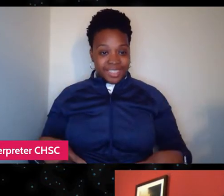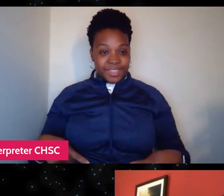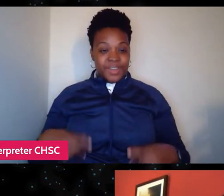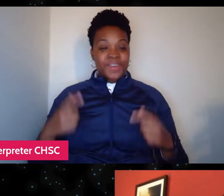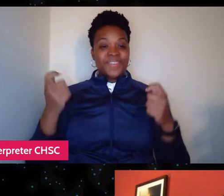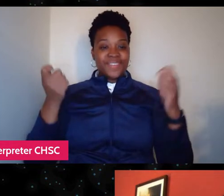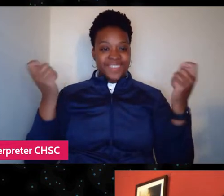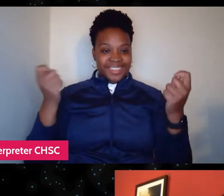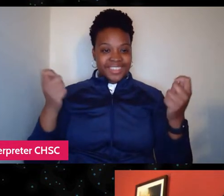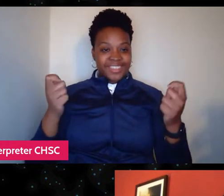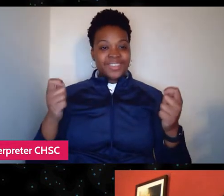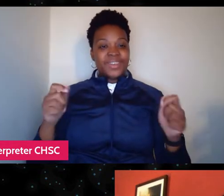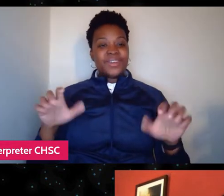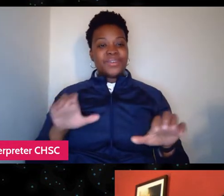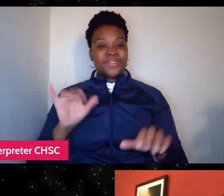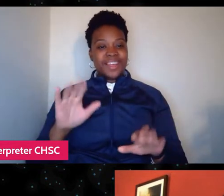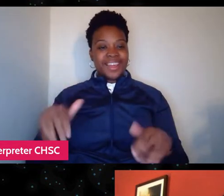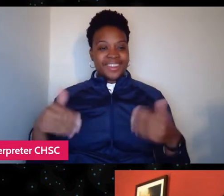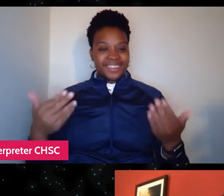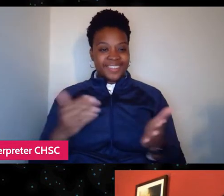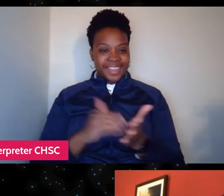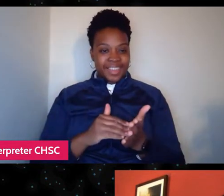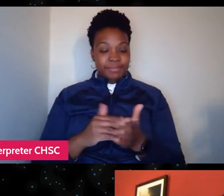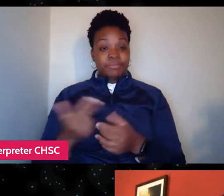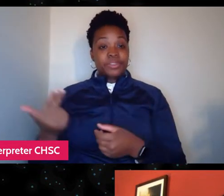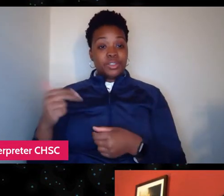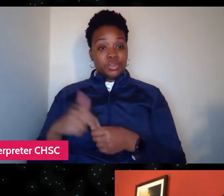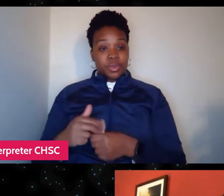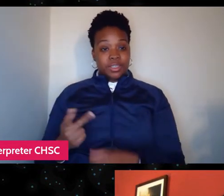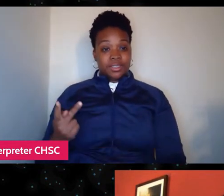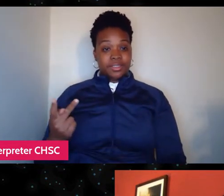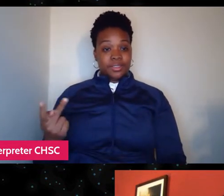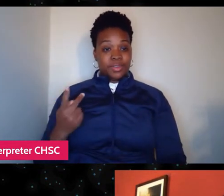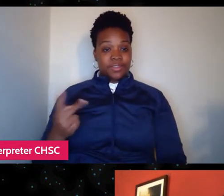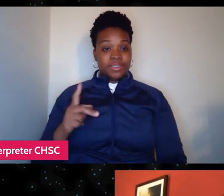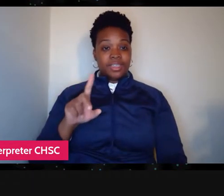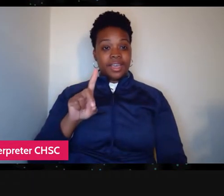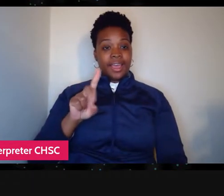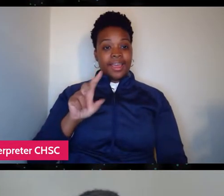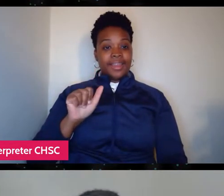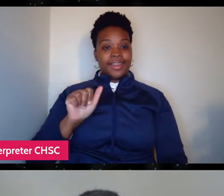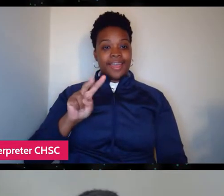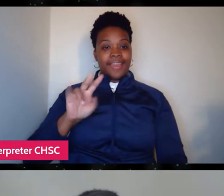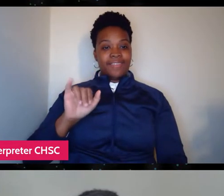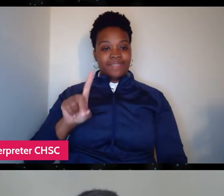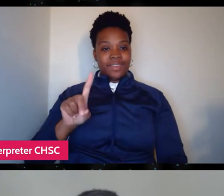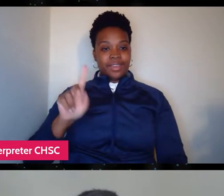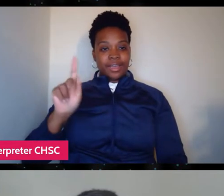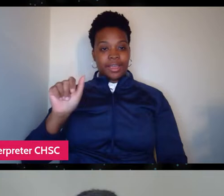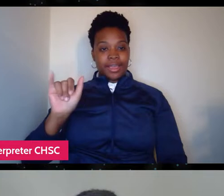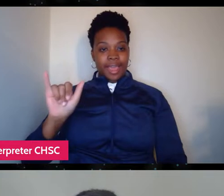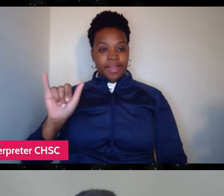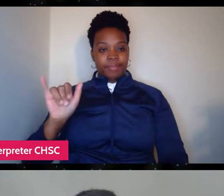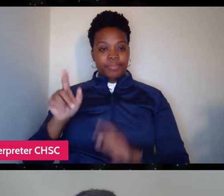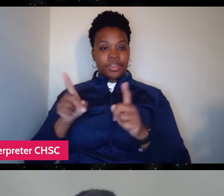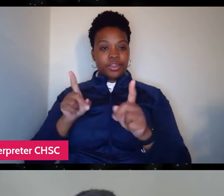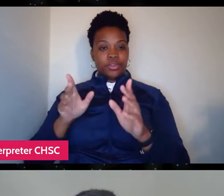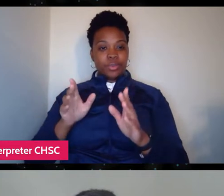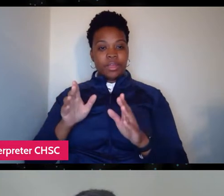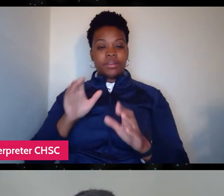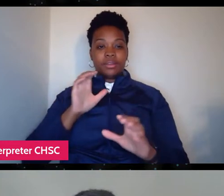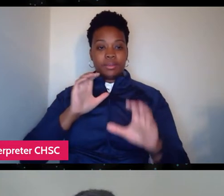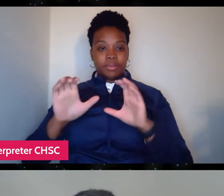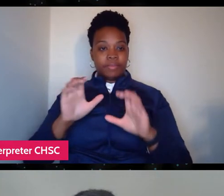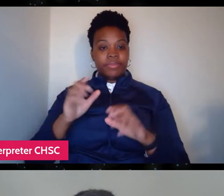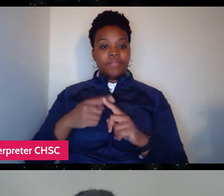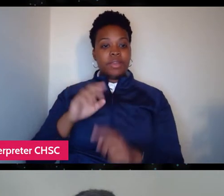we do that again. And joining Liz and I is David Kay, the director of communications for Memphis